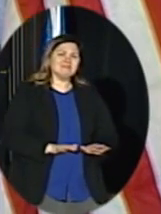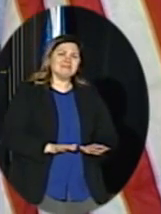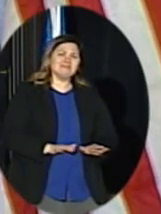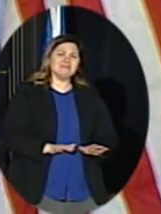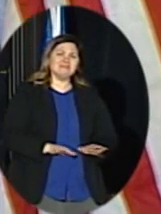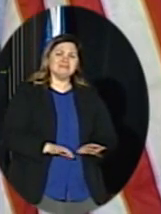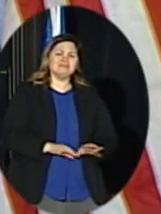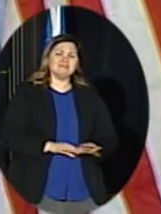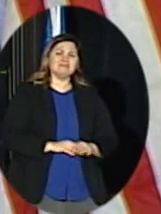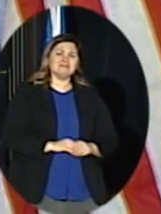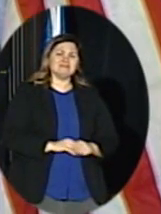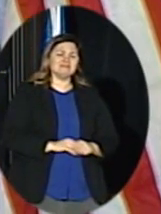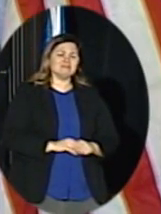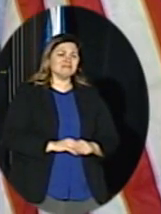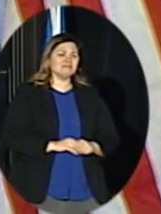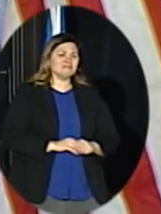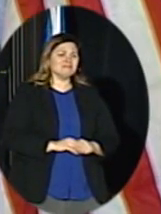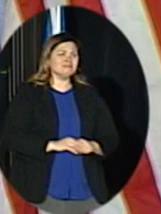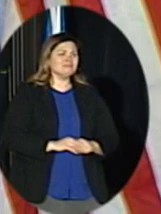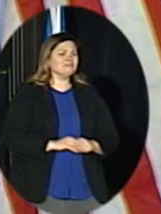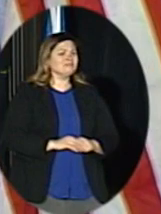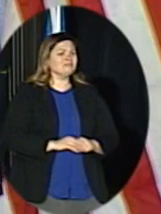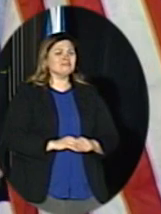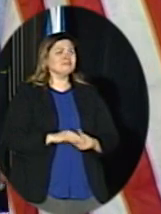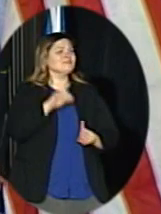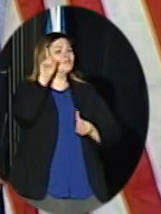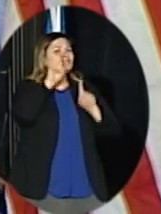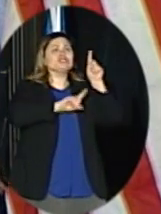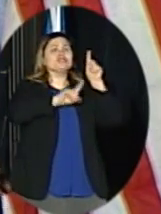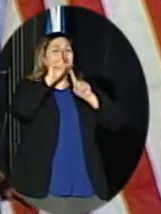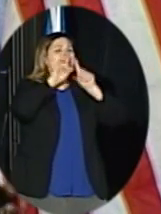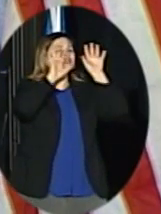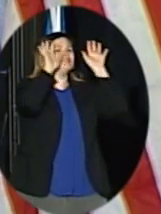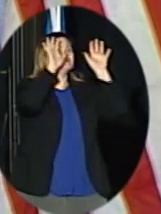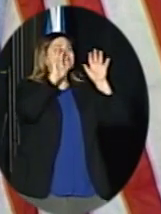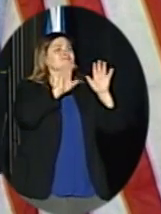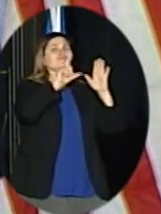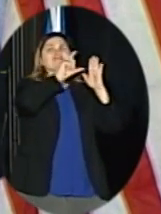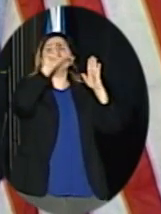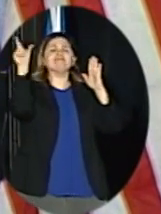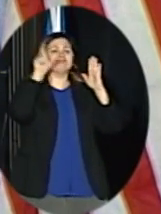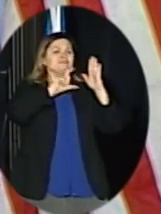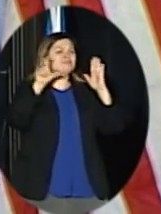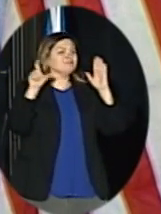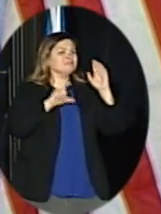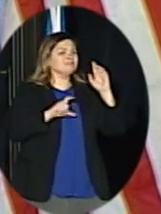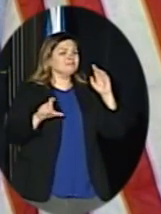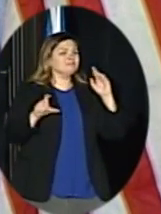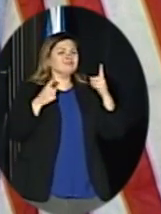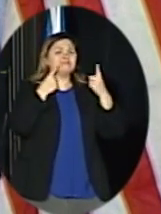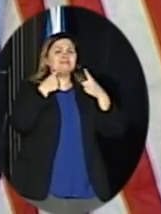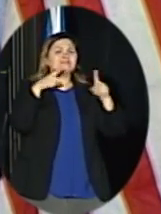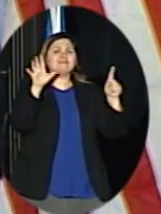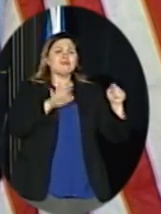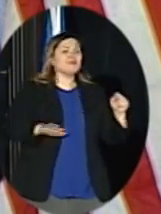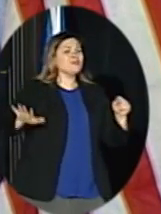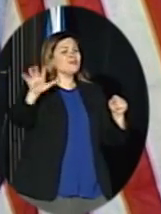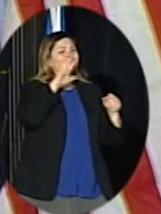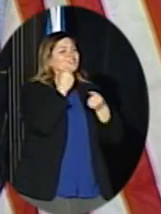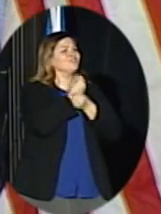And the star-spangled banner in triumph doth wave o'er the land of